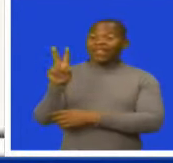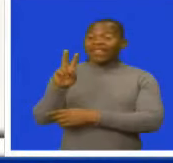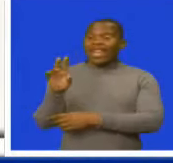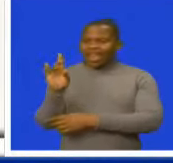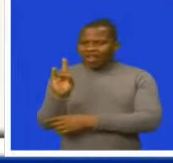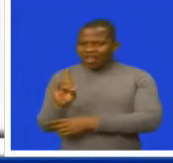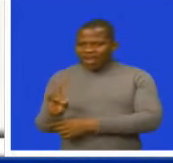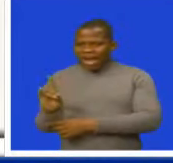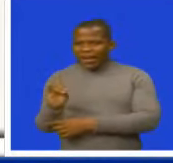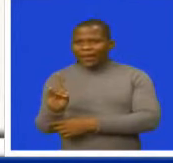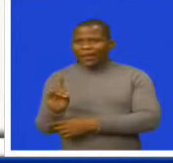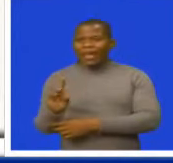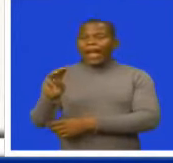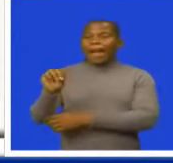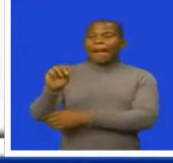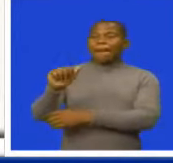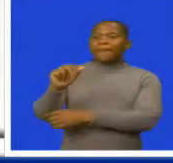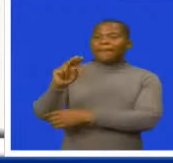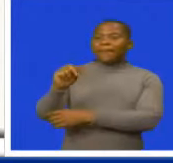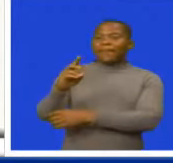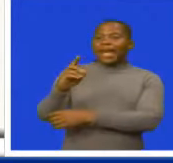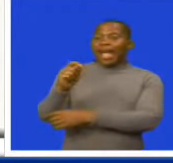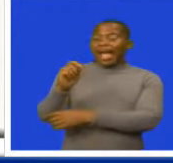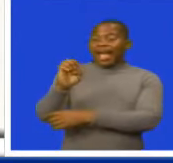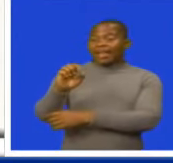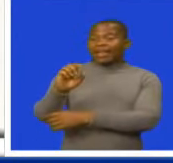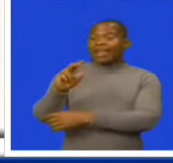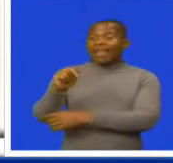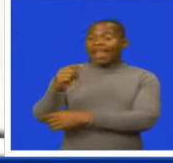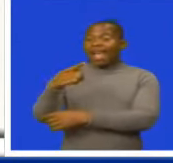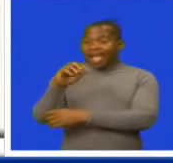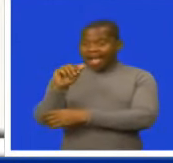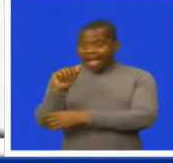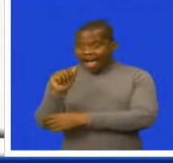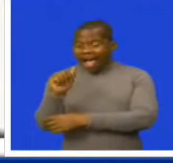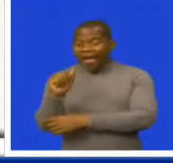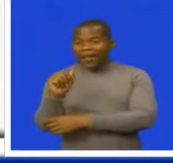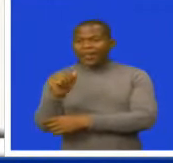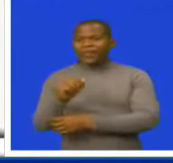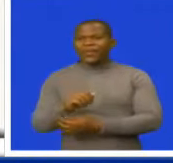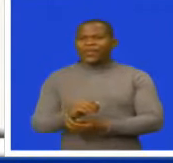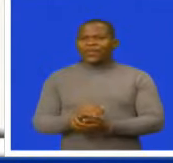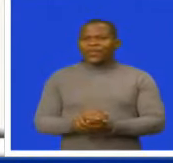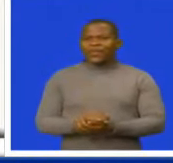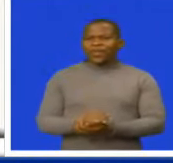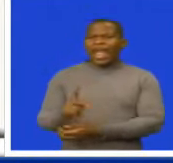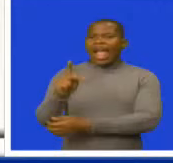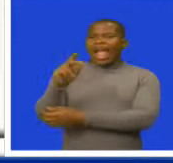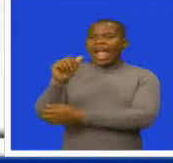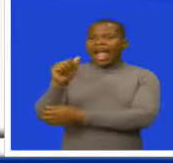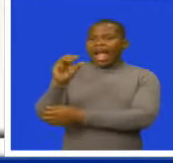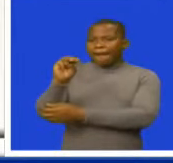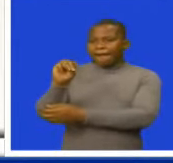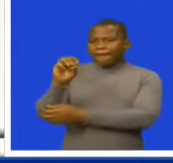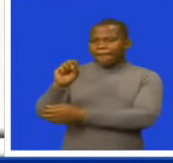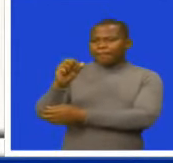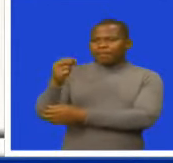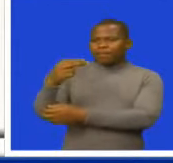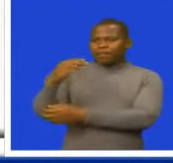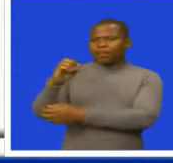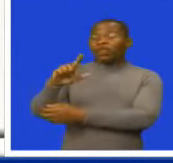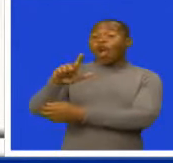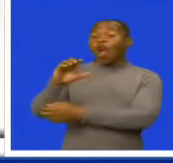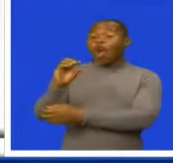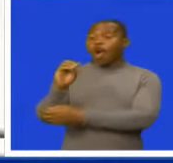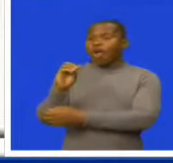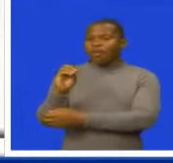Lodge, Sonzela Backpackers, Kamsholo Bushveld Safaris, abekusibe kuyinisela itolo